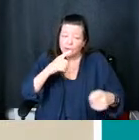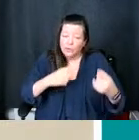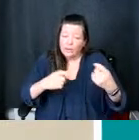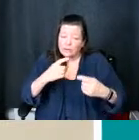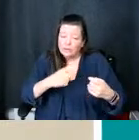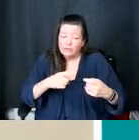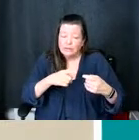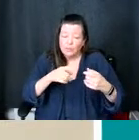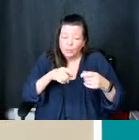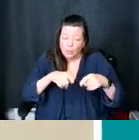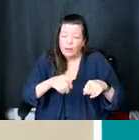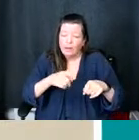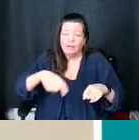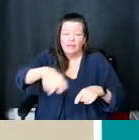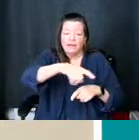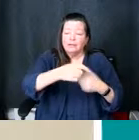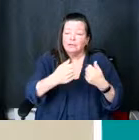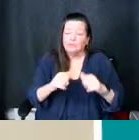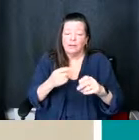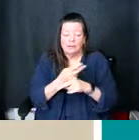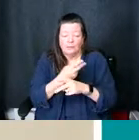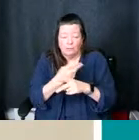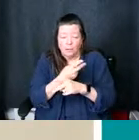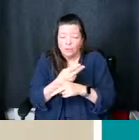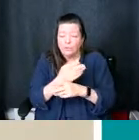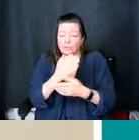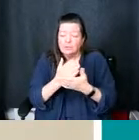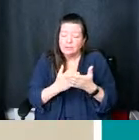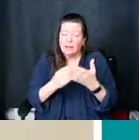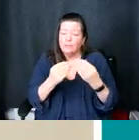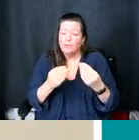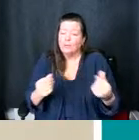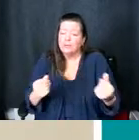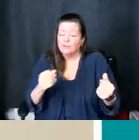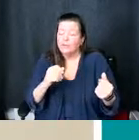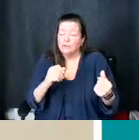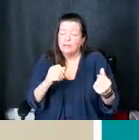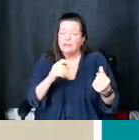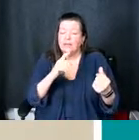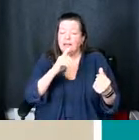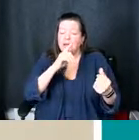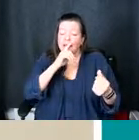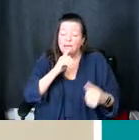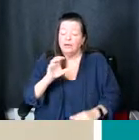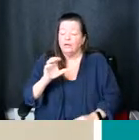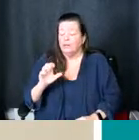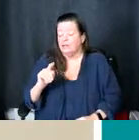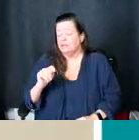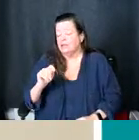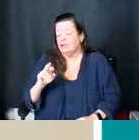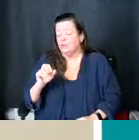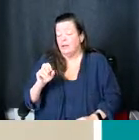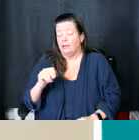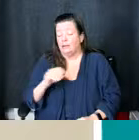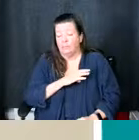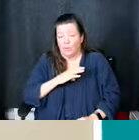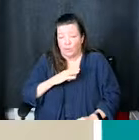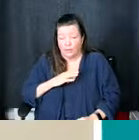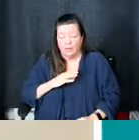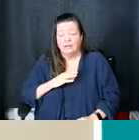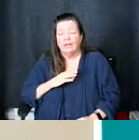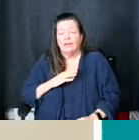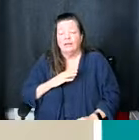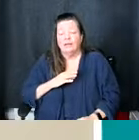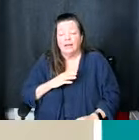to work through some resolutions that are coming at the C-Train board, and think that